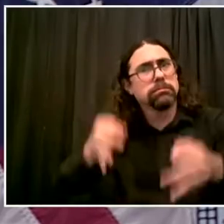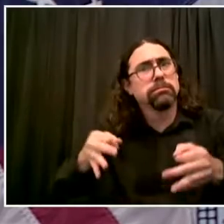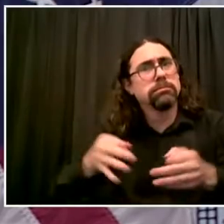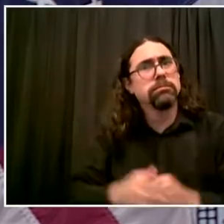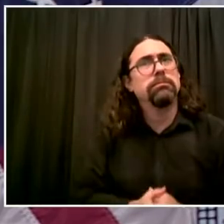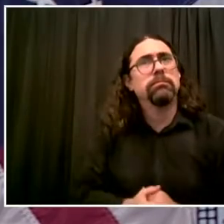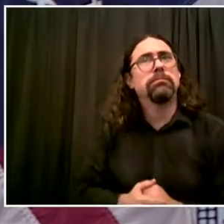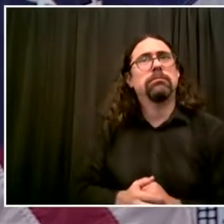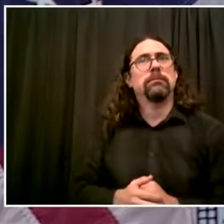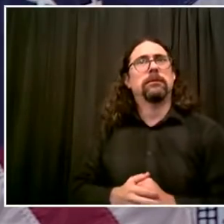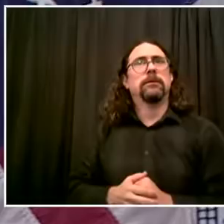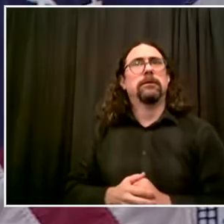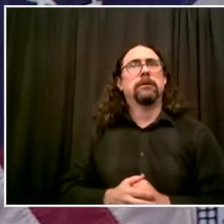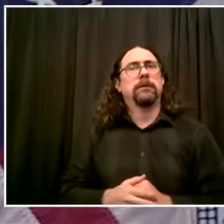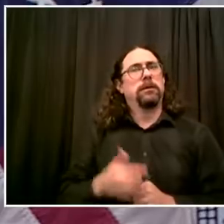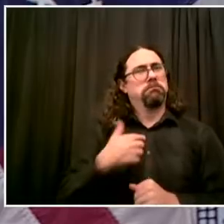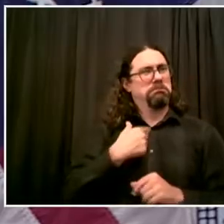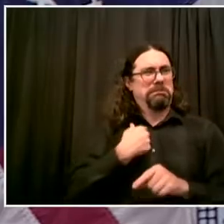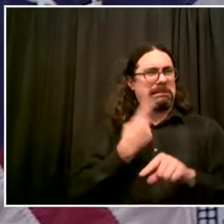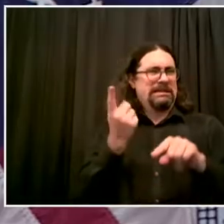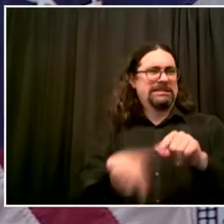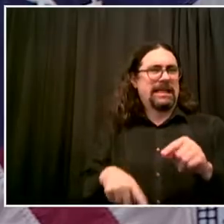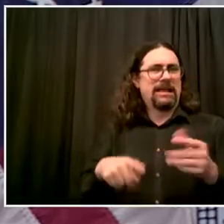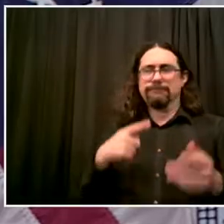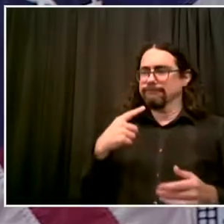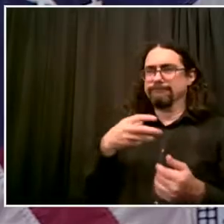July 1st and provide relief to New Yorkers.